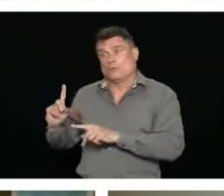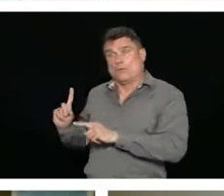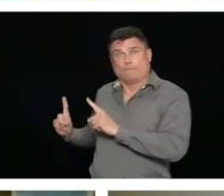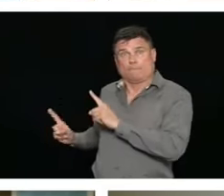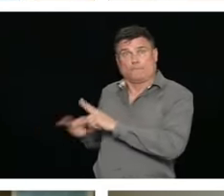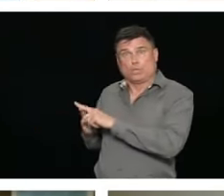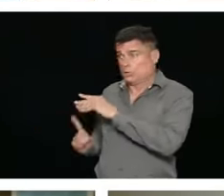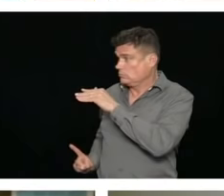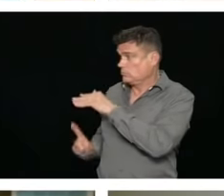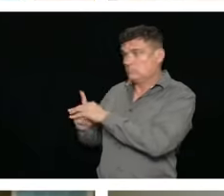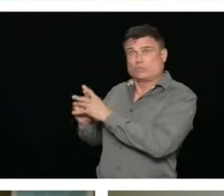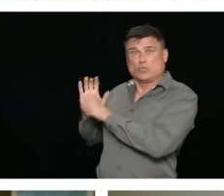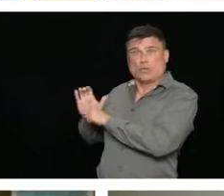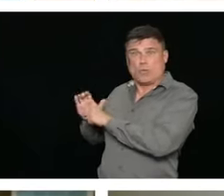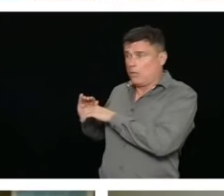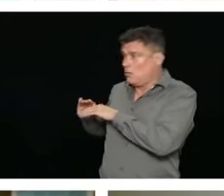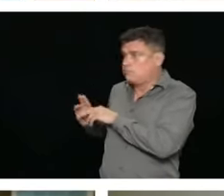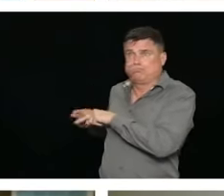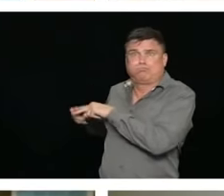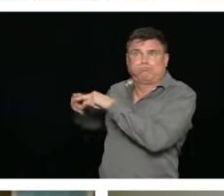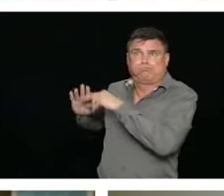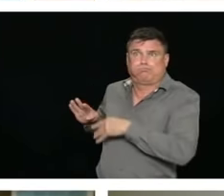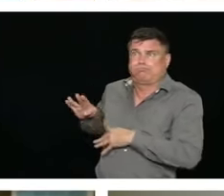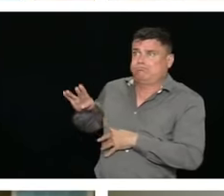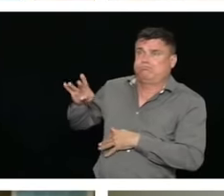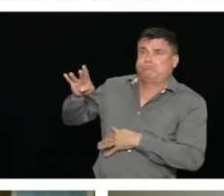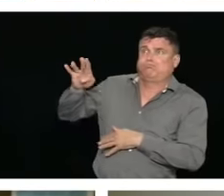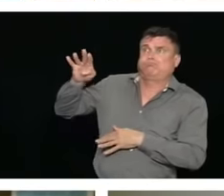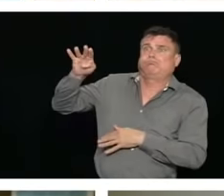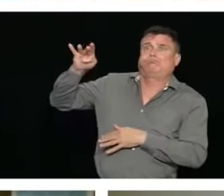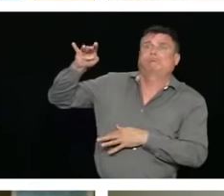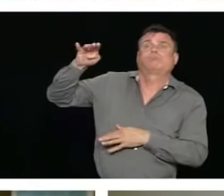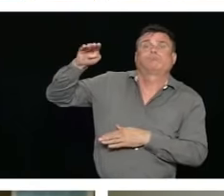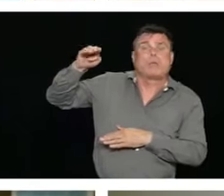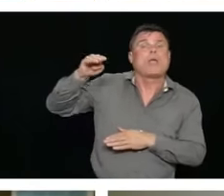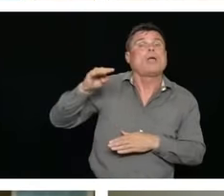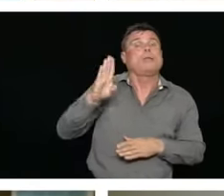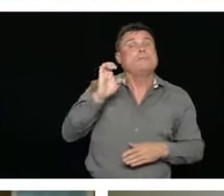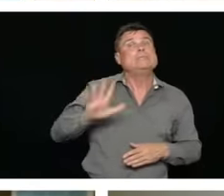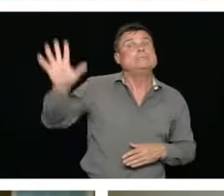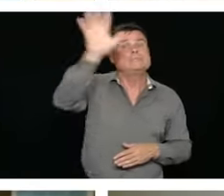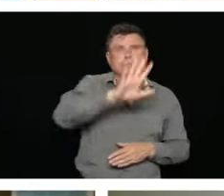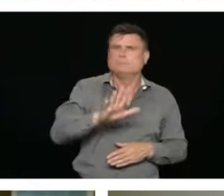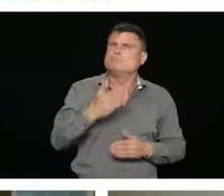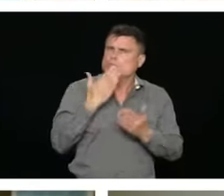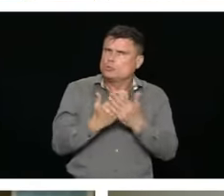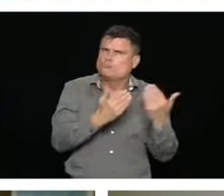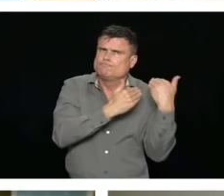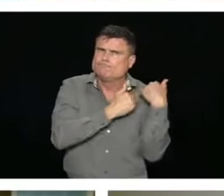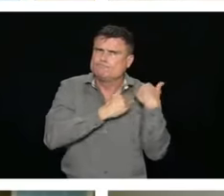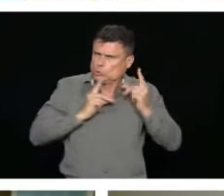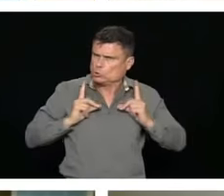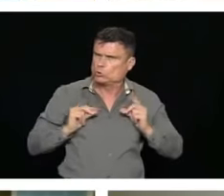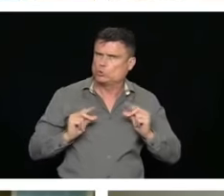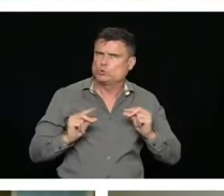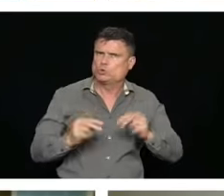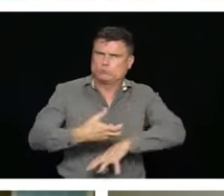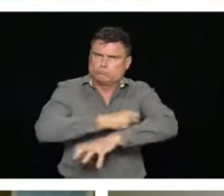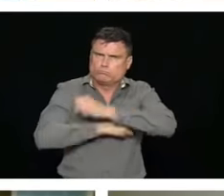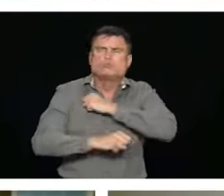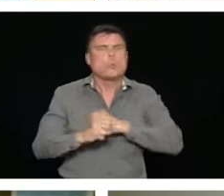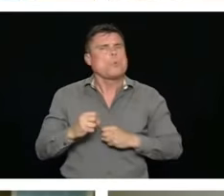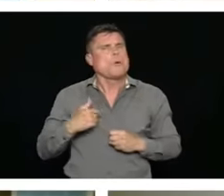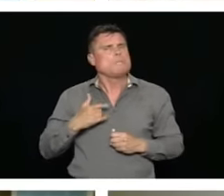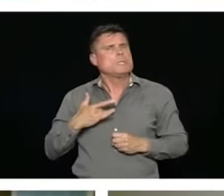position of defense to a second wave. We hope for a full restart to the school system in